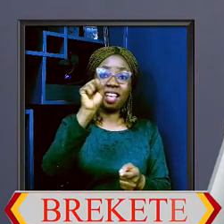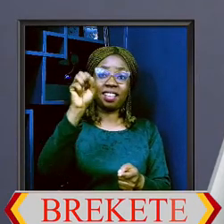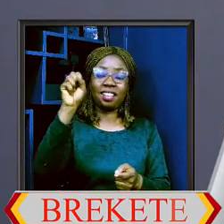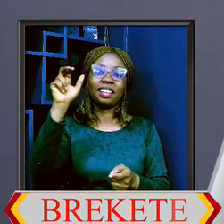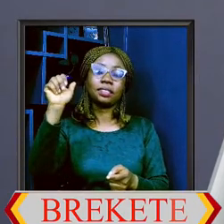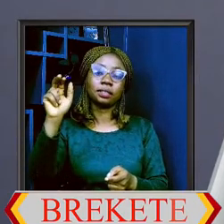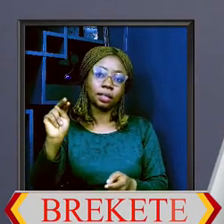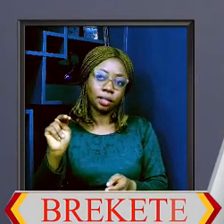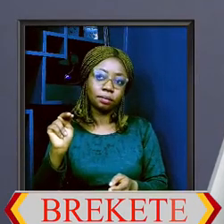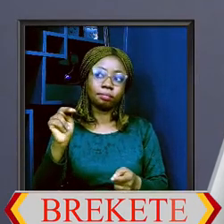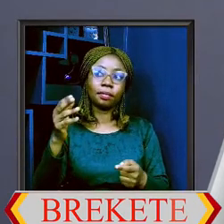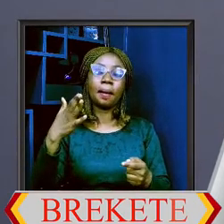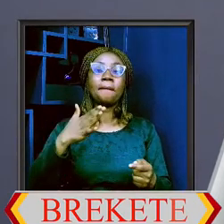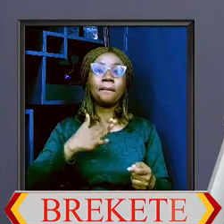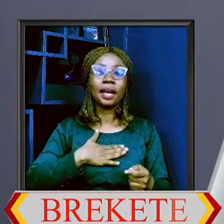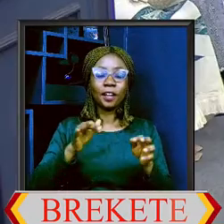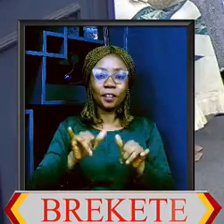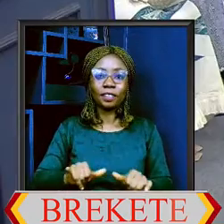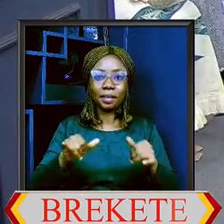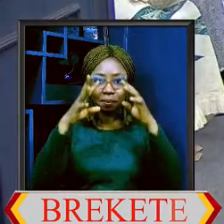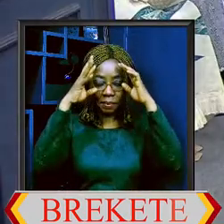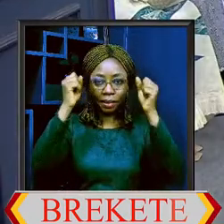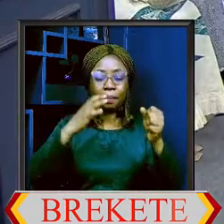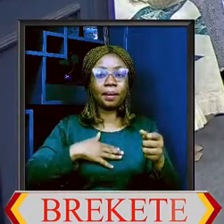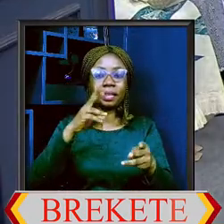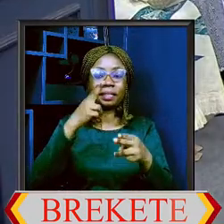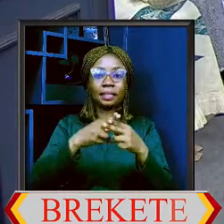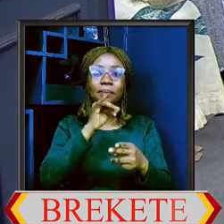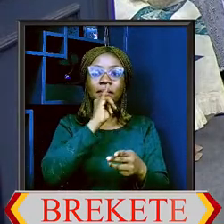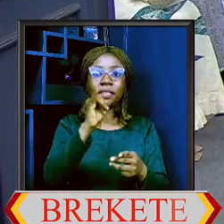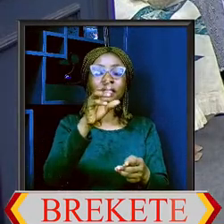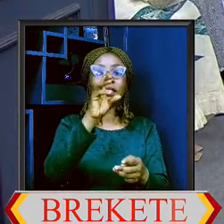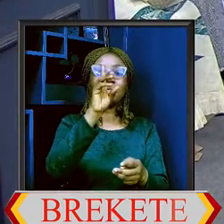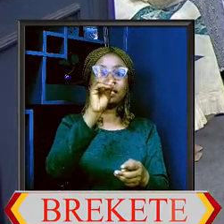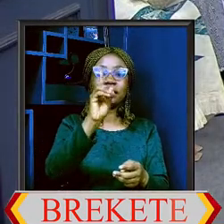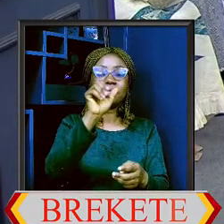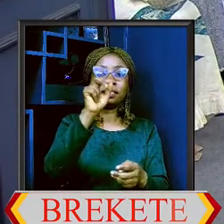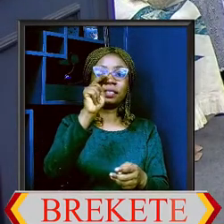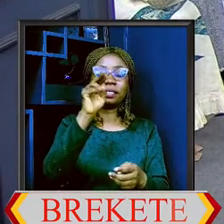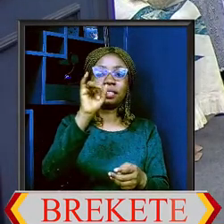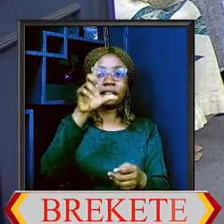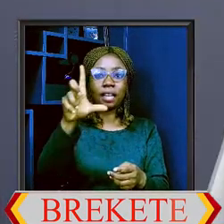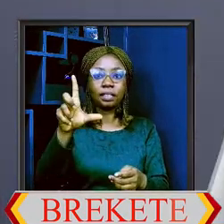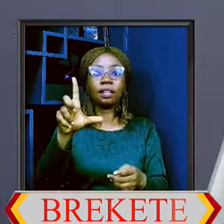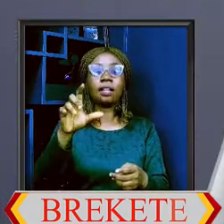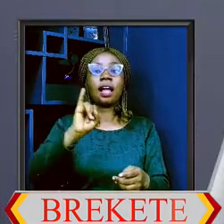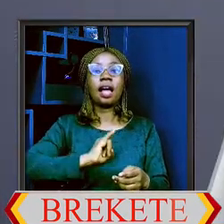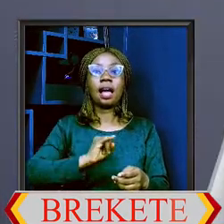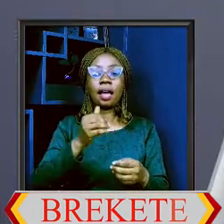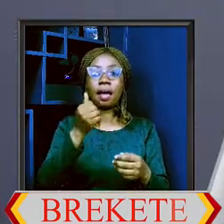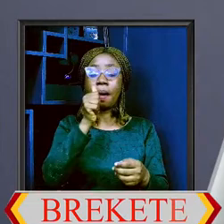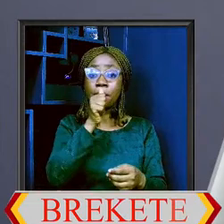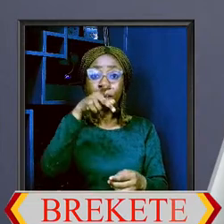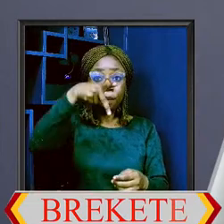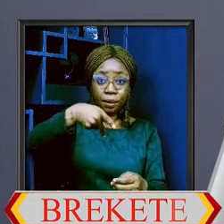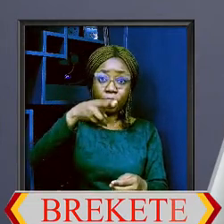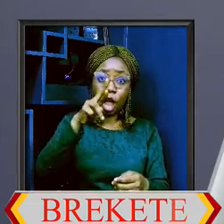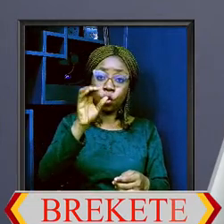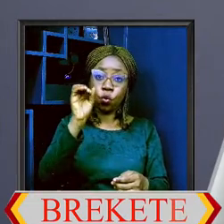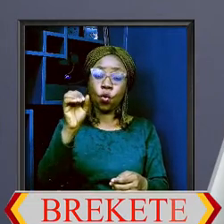Hassan my ordinary president my name is Daniel Wango I am the public relations officer of the University thank